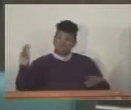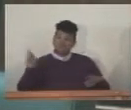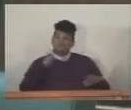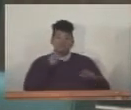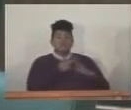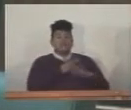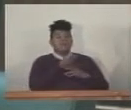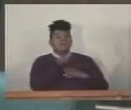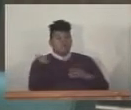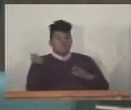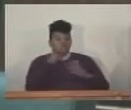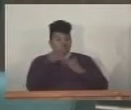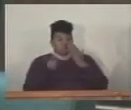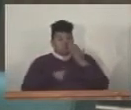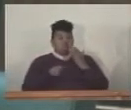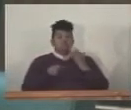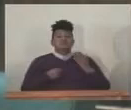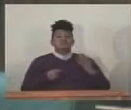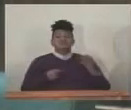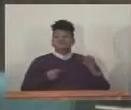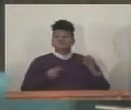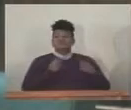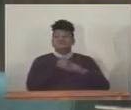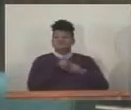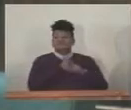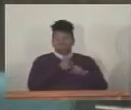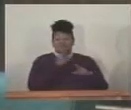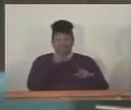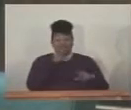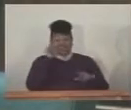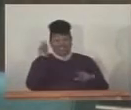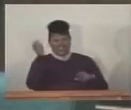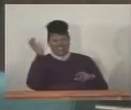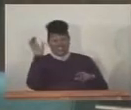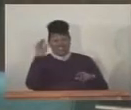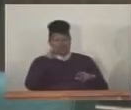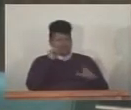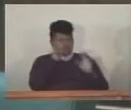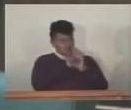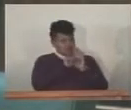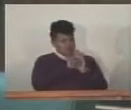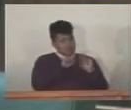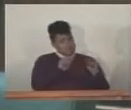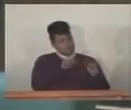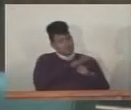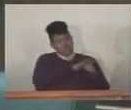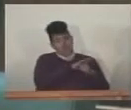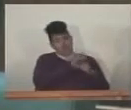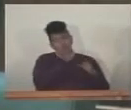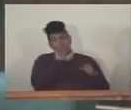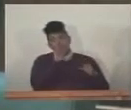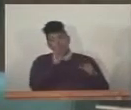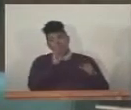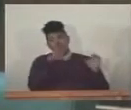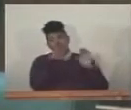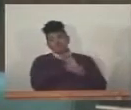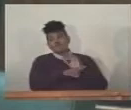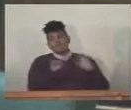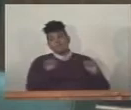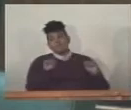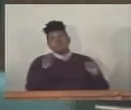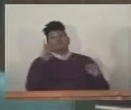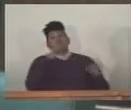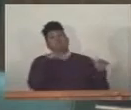few. Portmore St. Catherine has been identified, Mr. President, as a likely area where displaced criminals are likely to